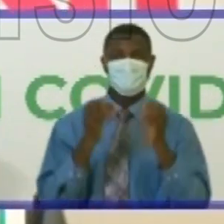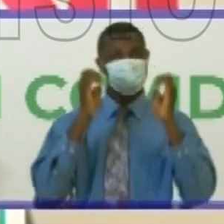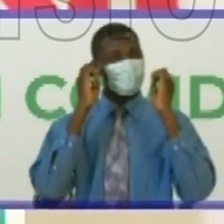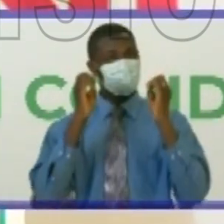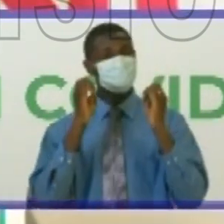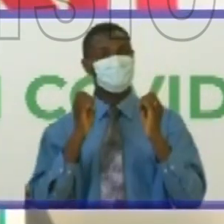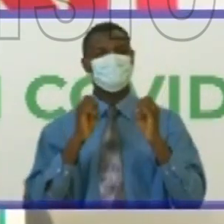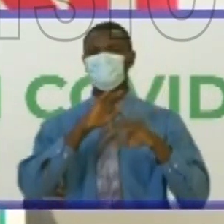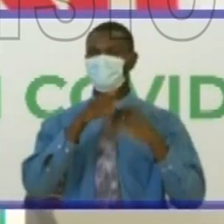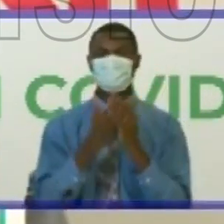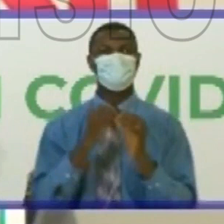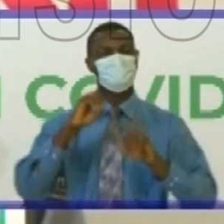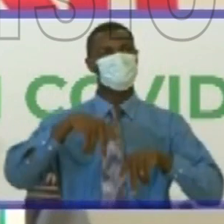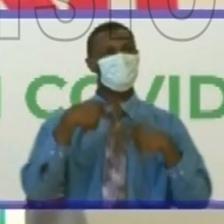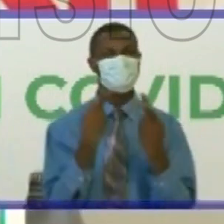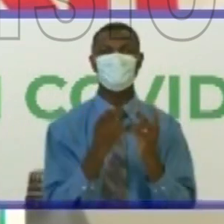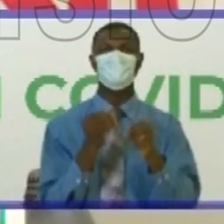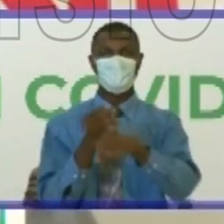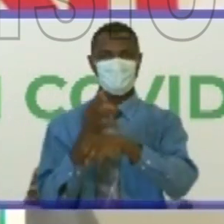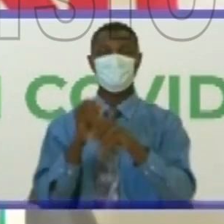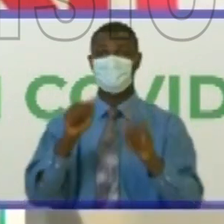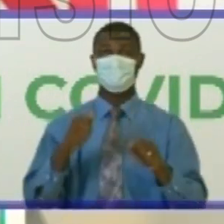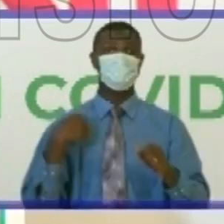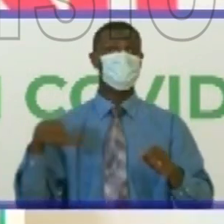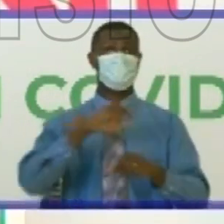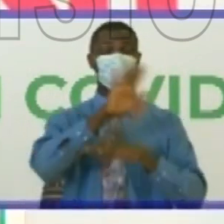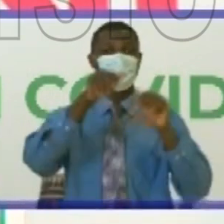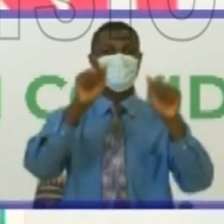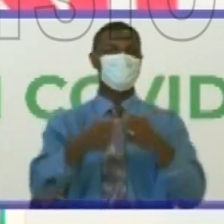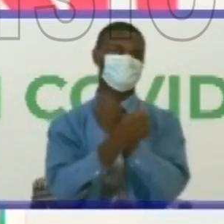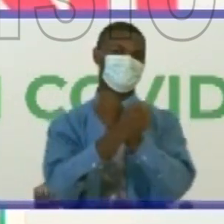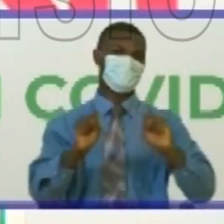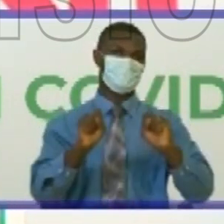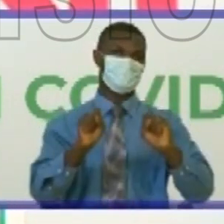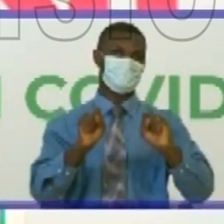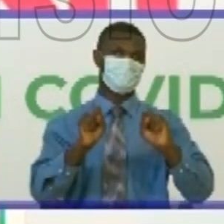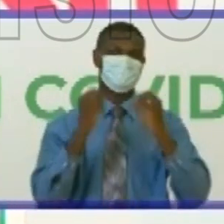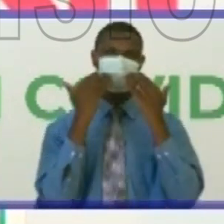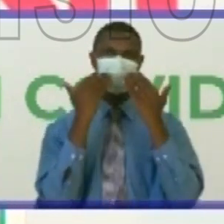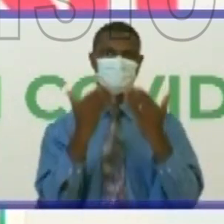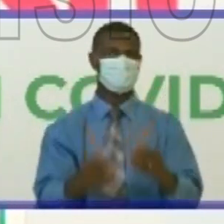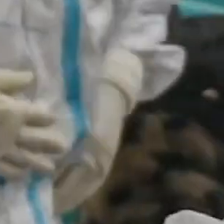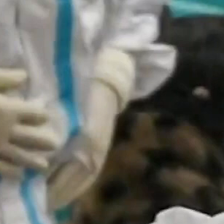meaningful advisories that will guarantee the safety of our communities. Thank you.